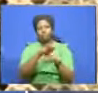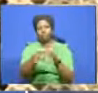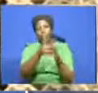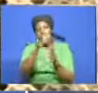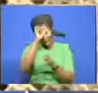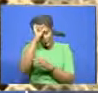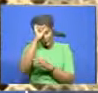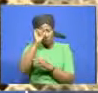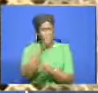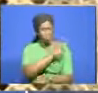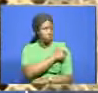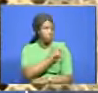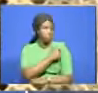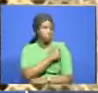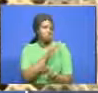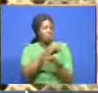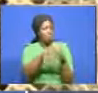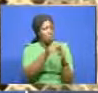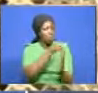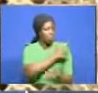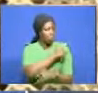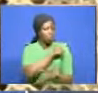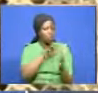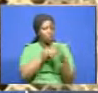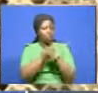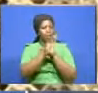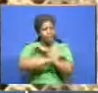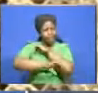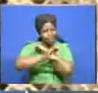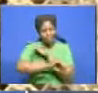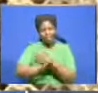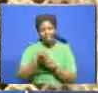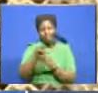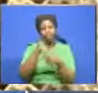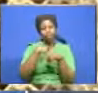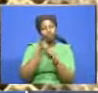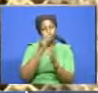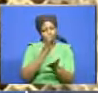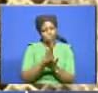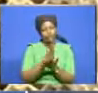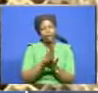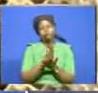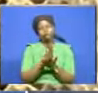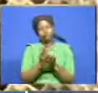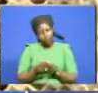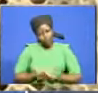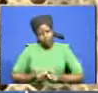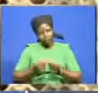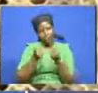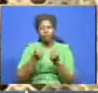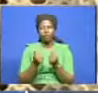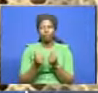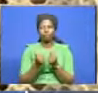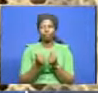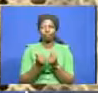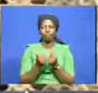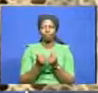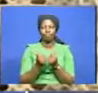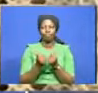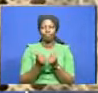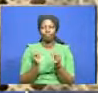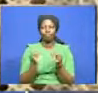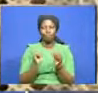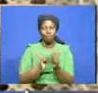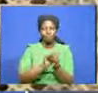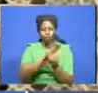hospitals, all the hospitals and within the country. This is to ensure that they deal with the COVID with the